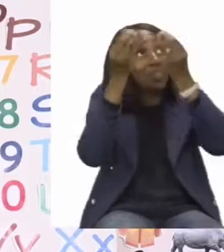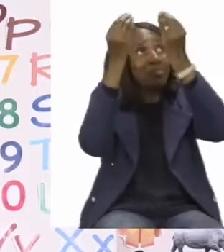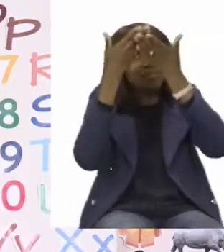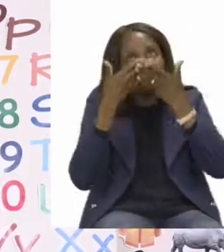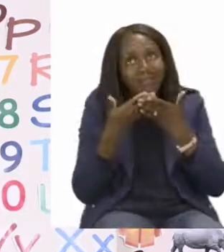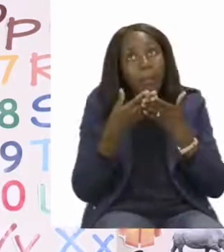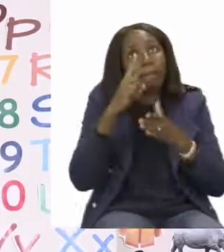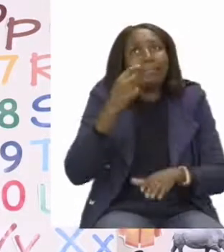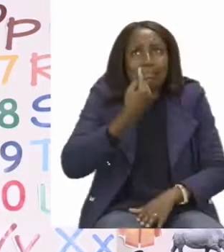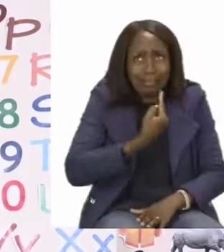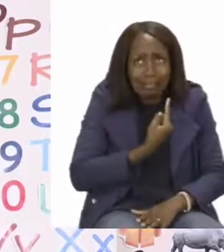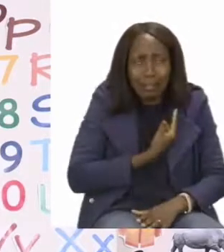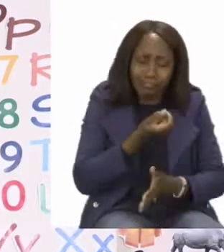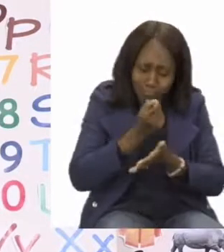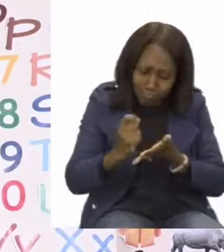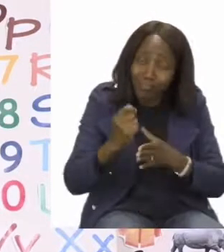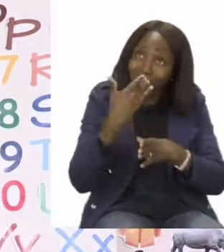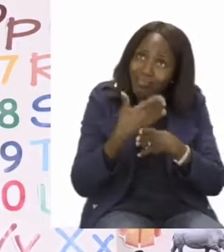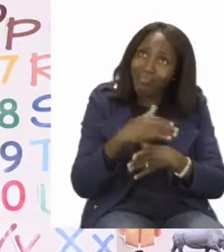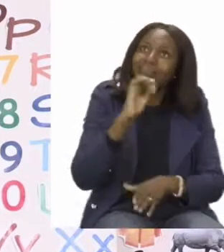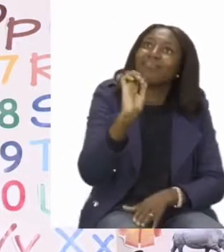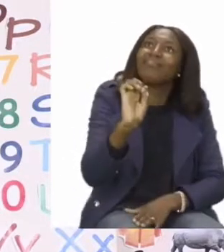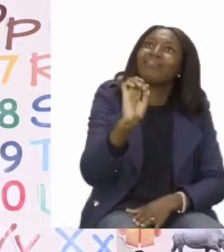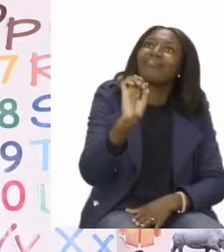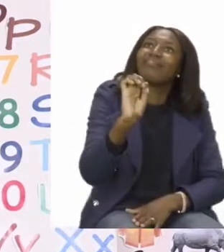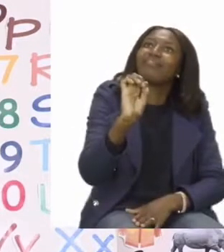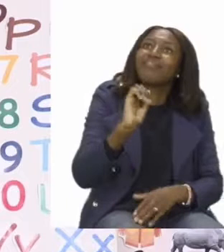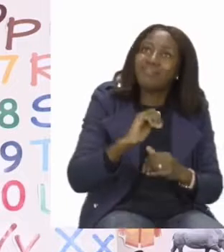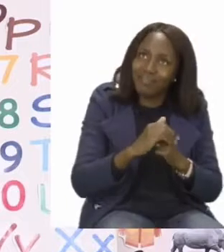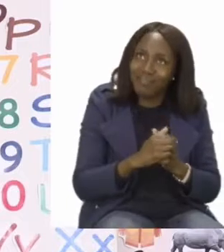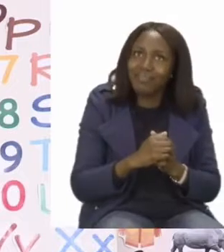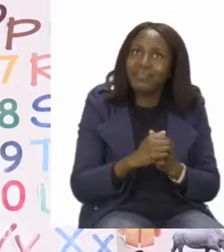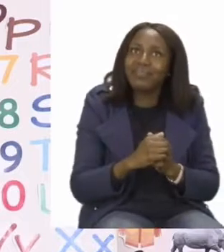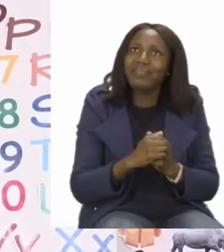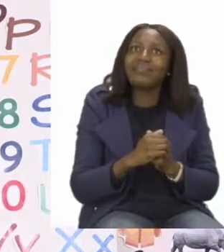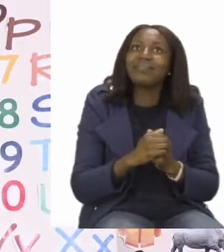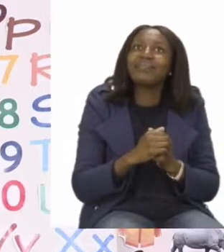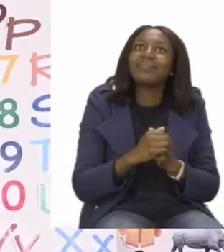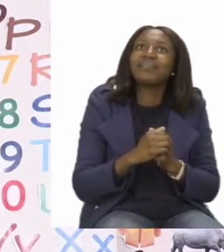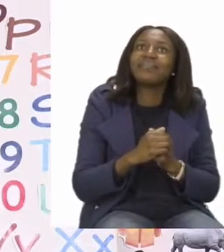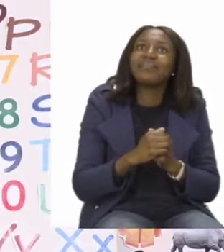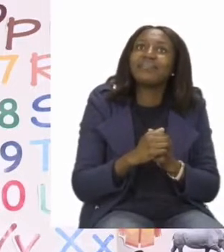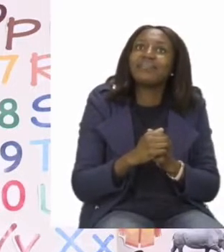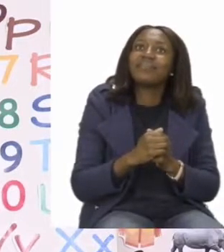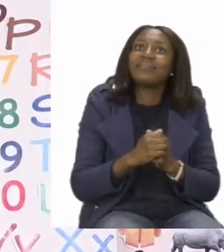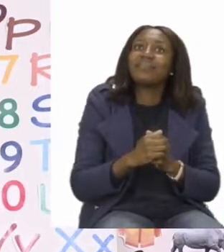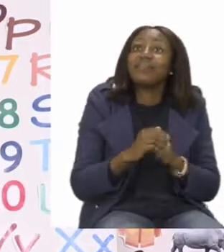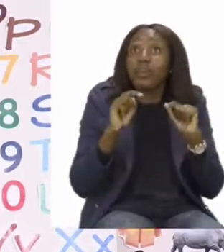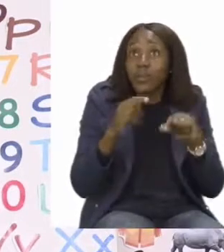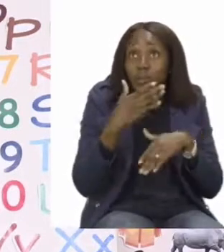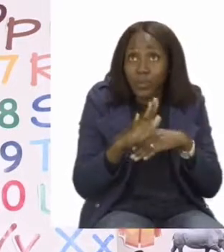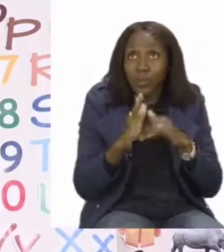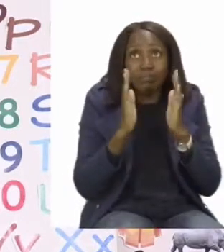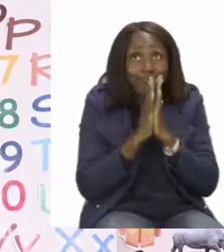for help, but make sure that you finish your work by yourself. So now that we are done, we need